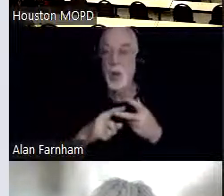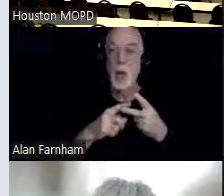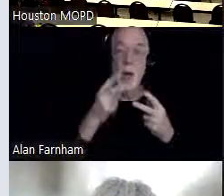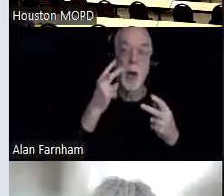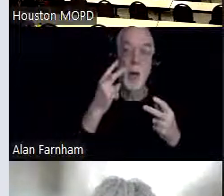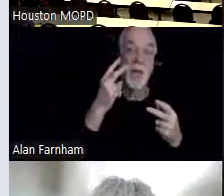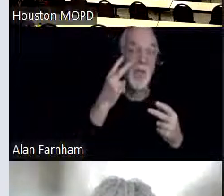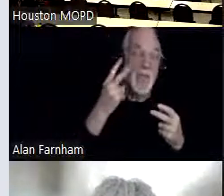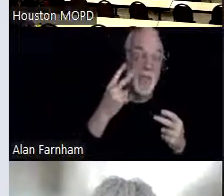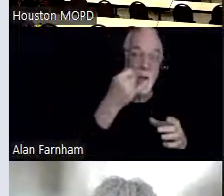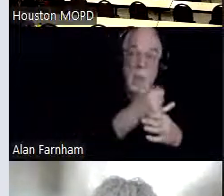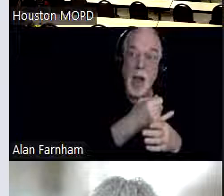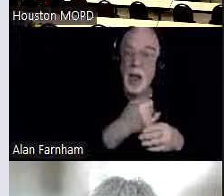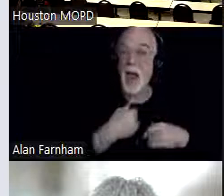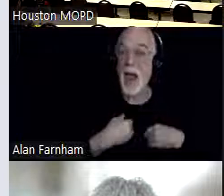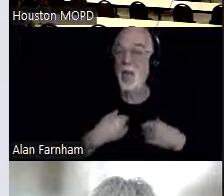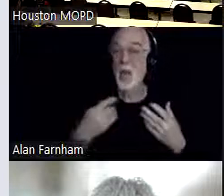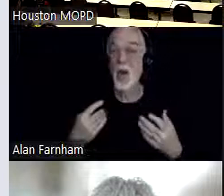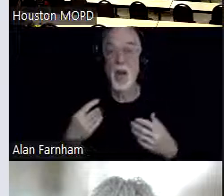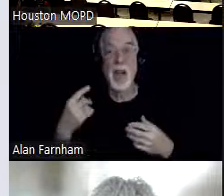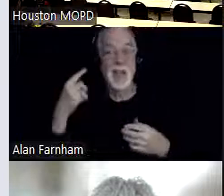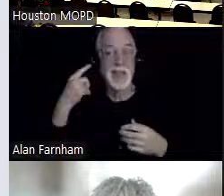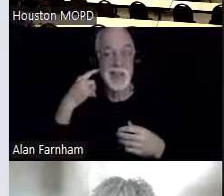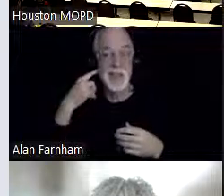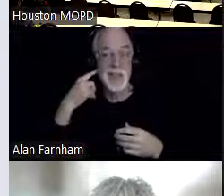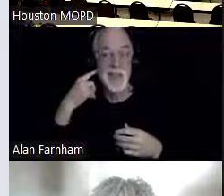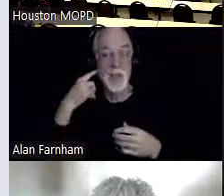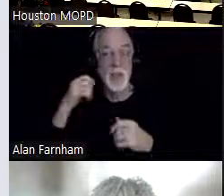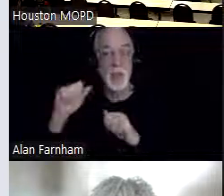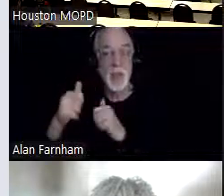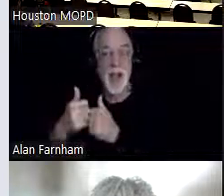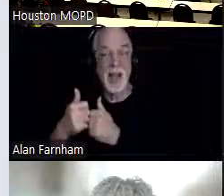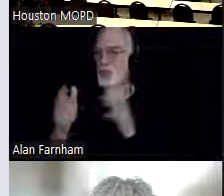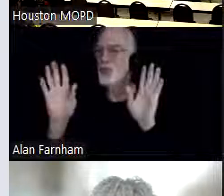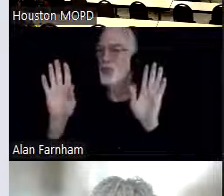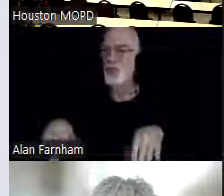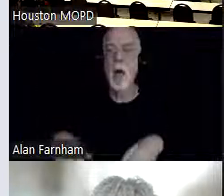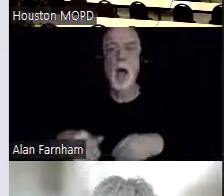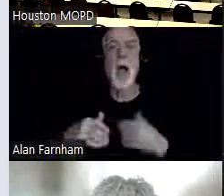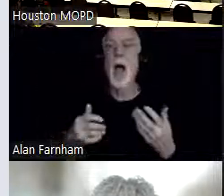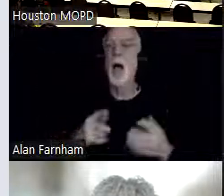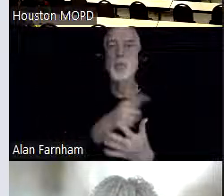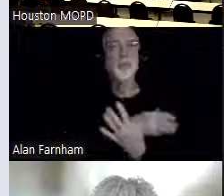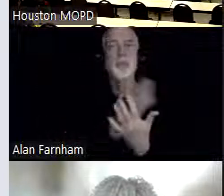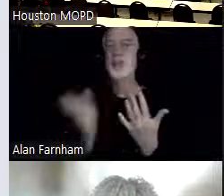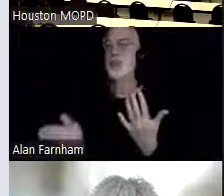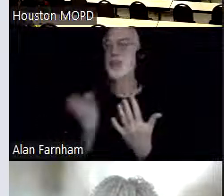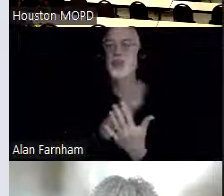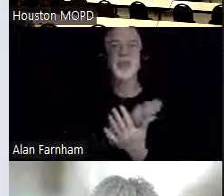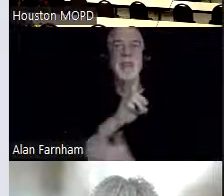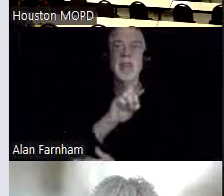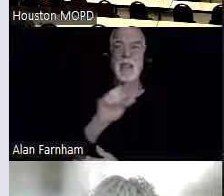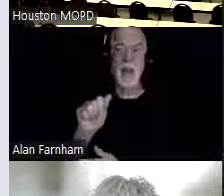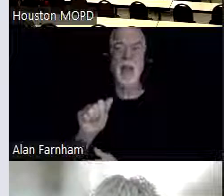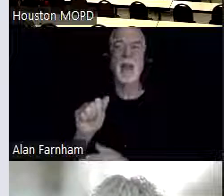no matter whether I have hearing challenges, I am not invisible. Never will be. Wasn't designed that way. And